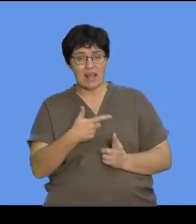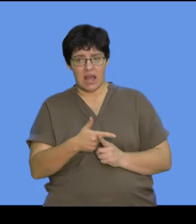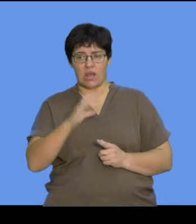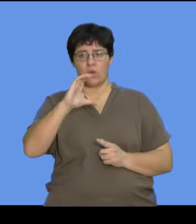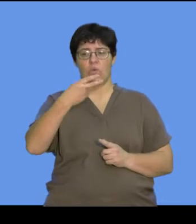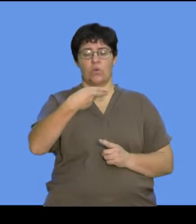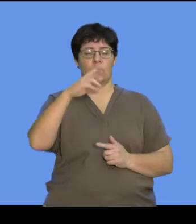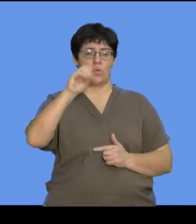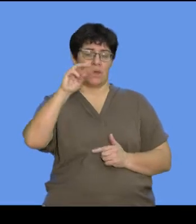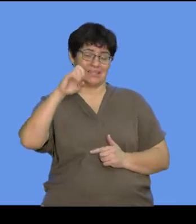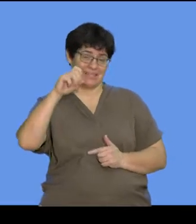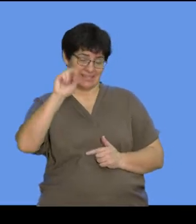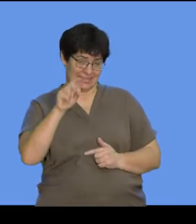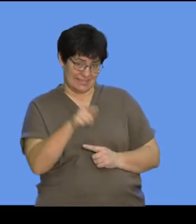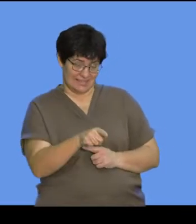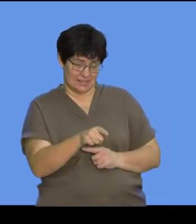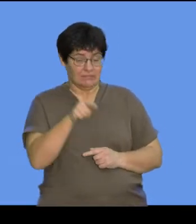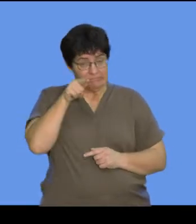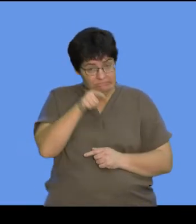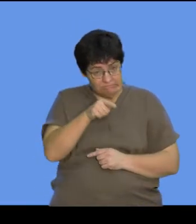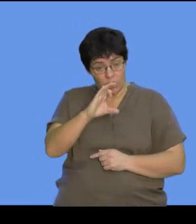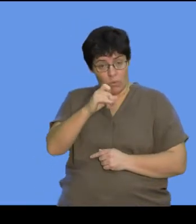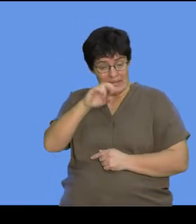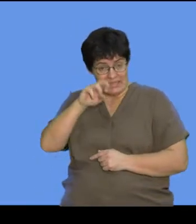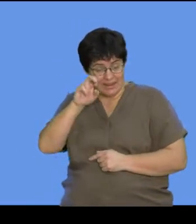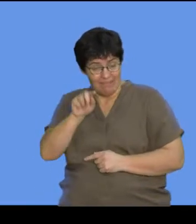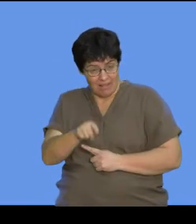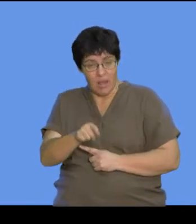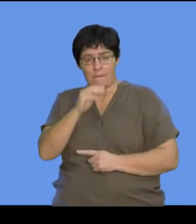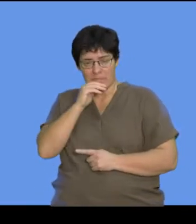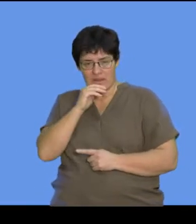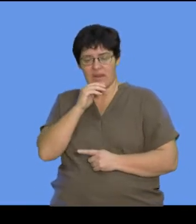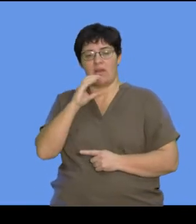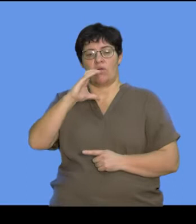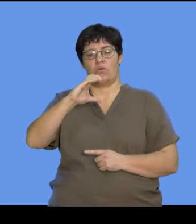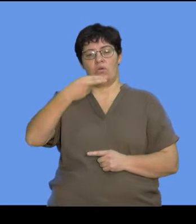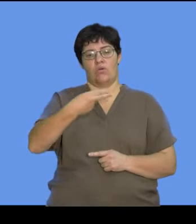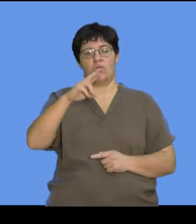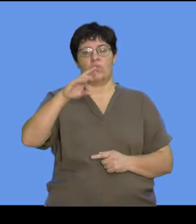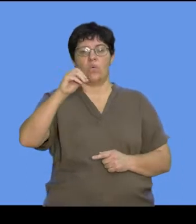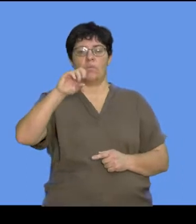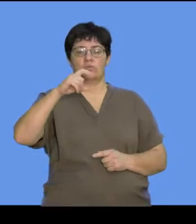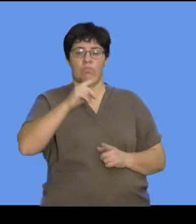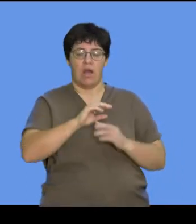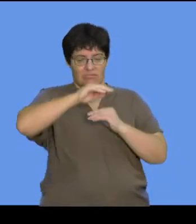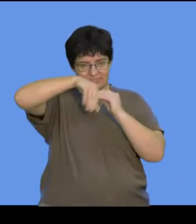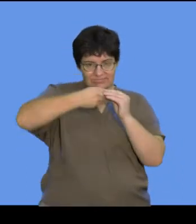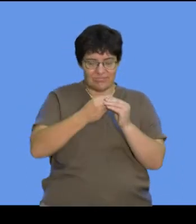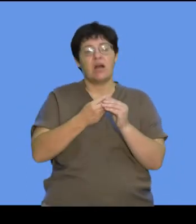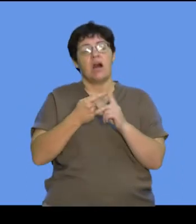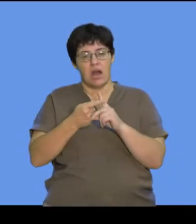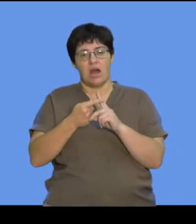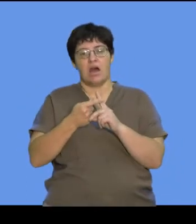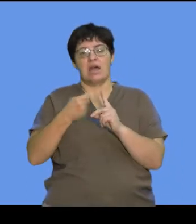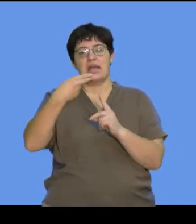chromatin, as I mentioned, and that chromatin we know is basically chromosomes that are wrapped around histone proteins in a